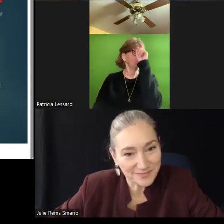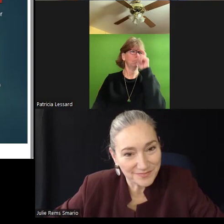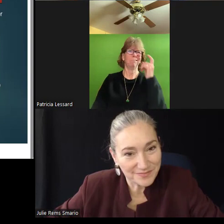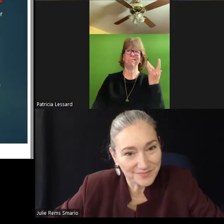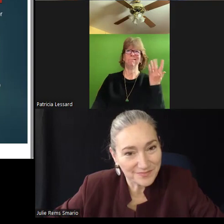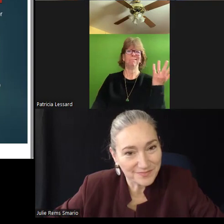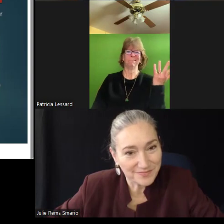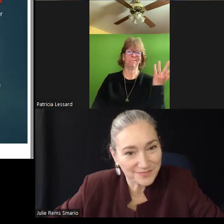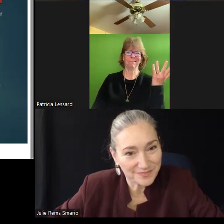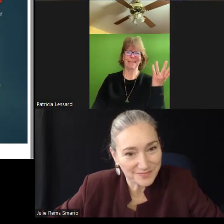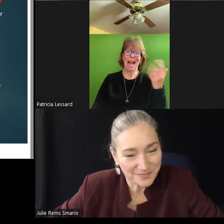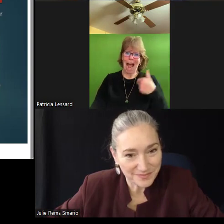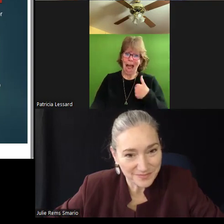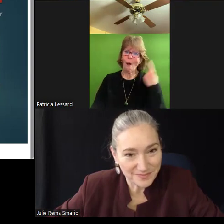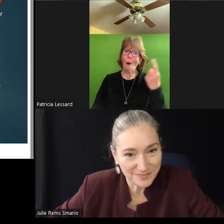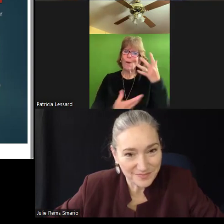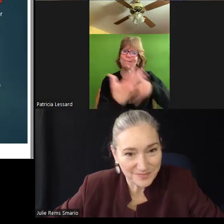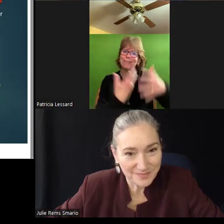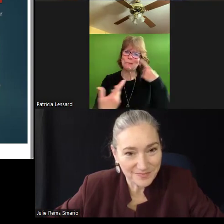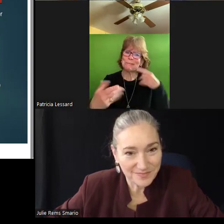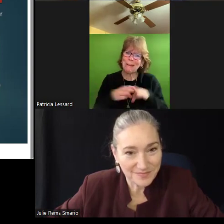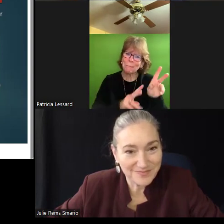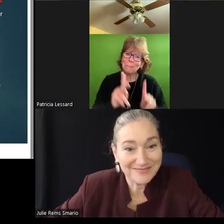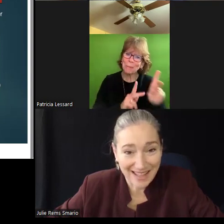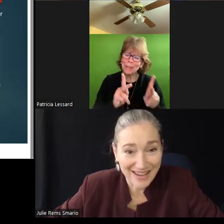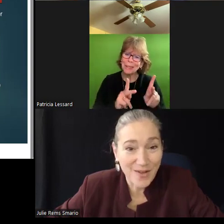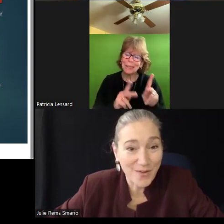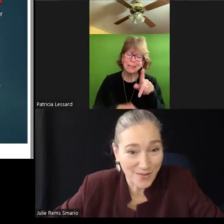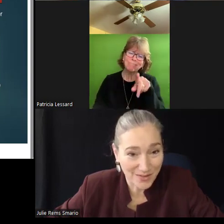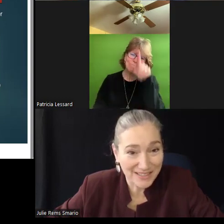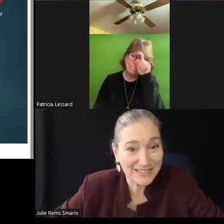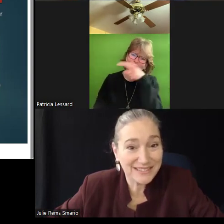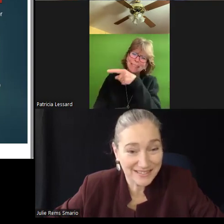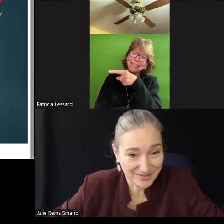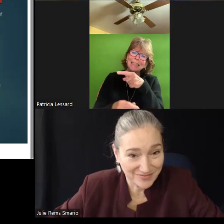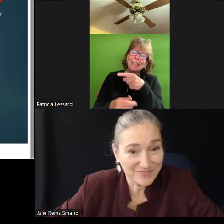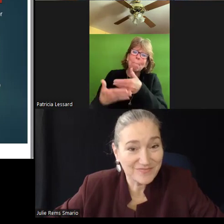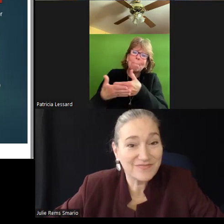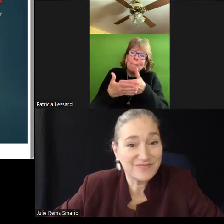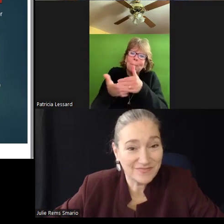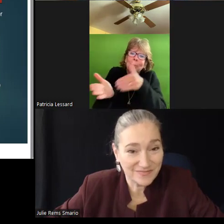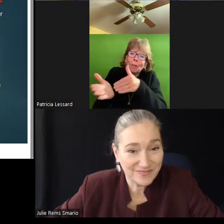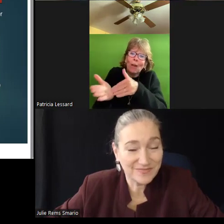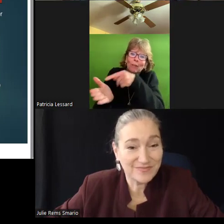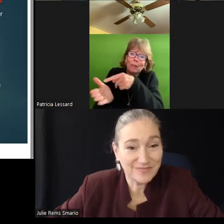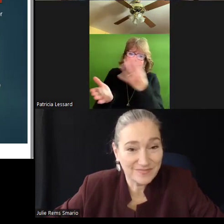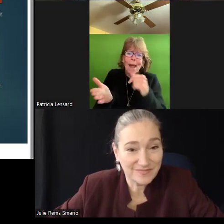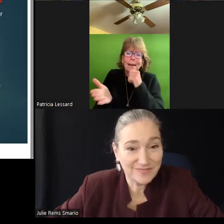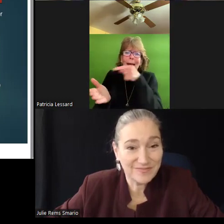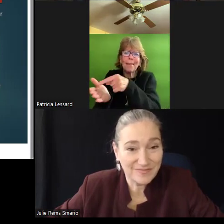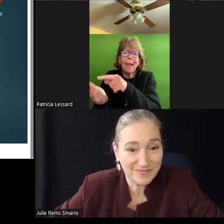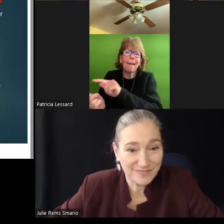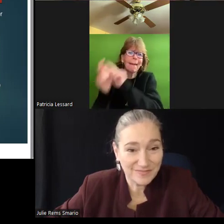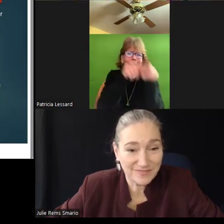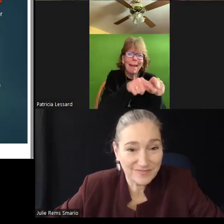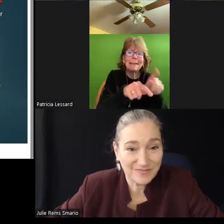I always choose to be with deaf people, and I don't understand why pediatricians wouldn't be consulting with deaf people. Clearly, they